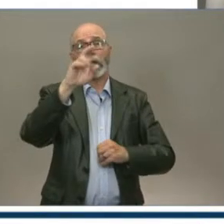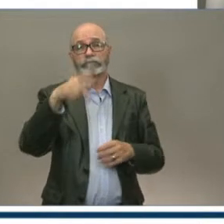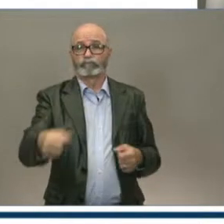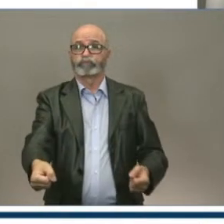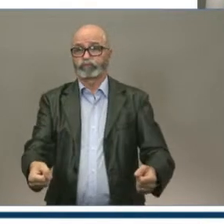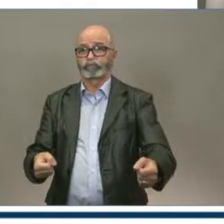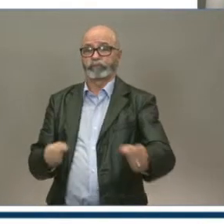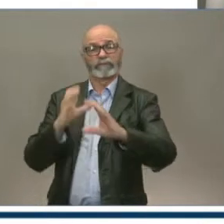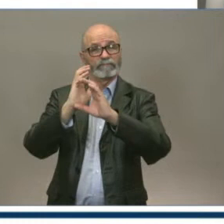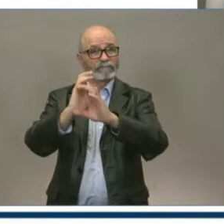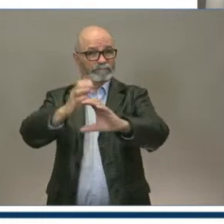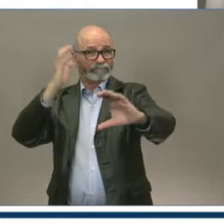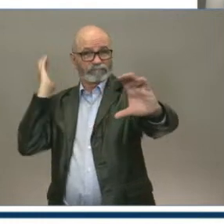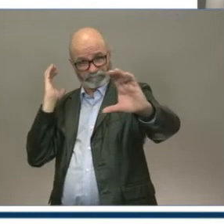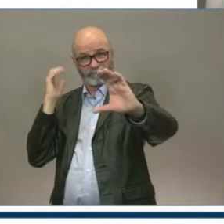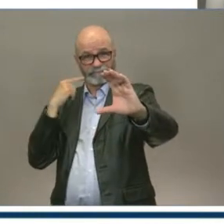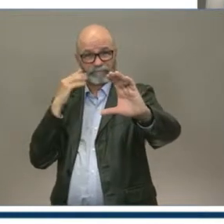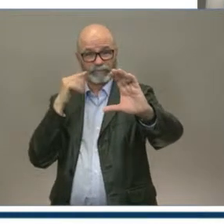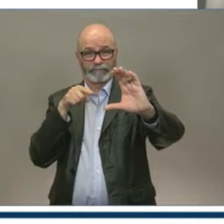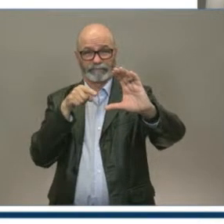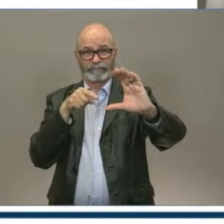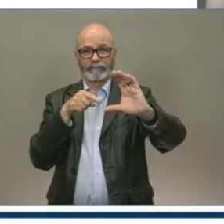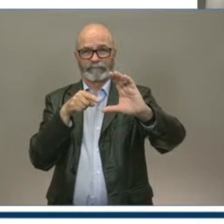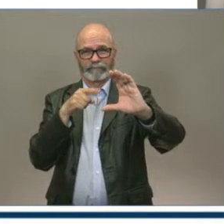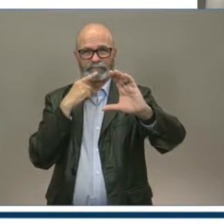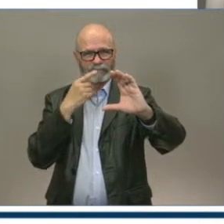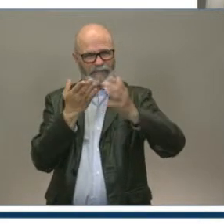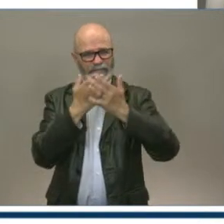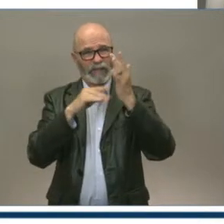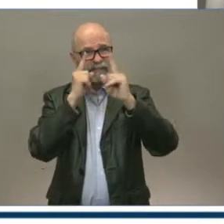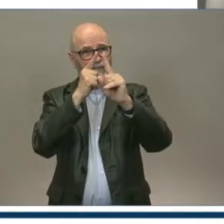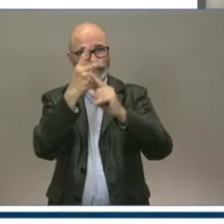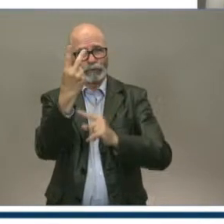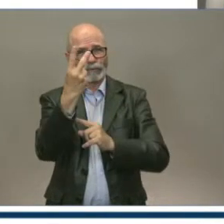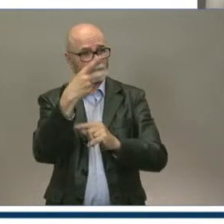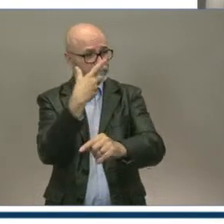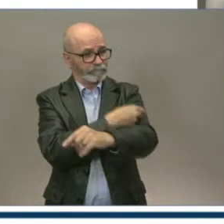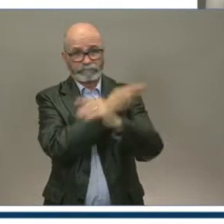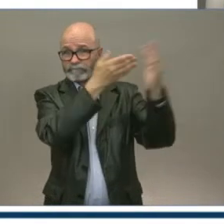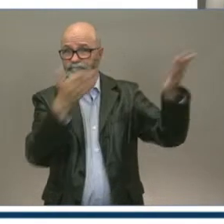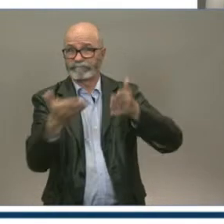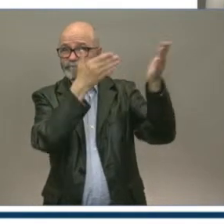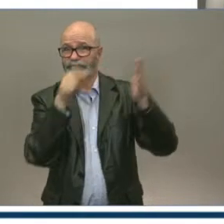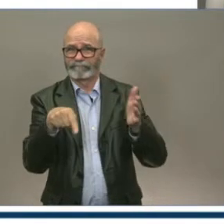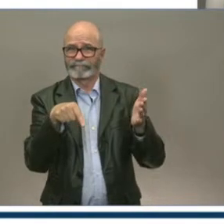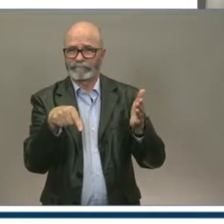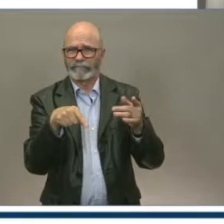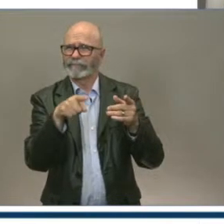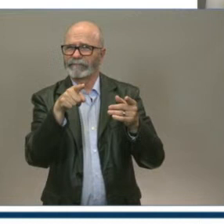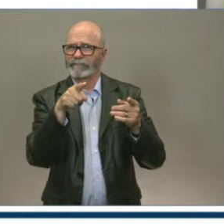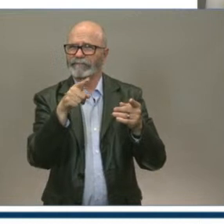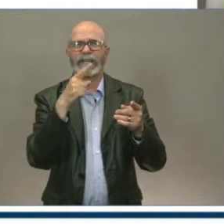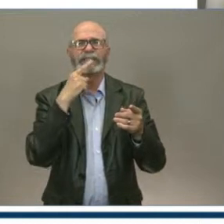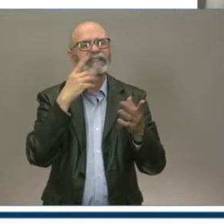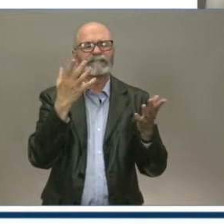in phase 2 of the rollout? I was speaking with the association earlier, and they had indicated that Nova Scotia was the